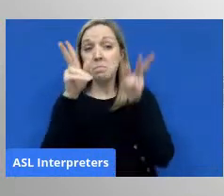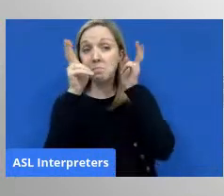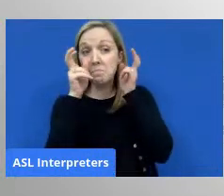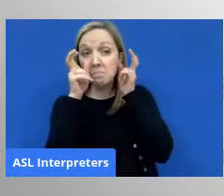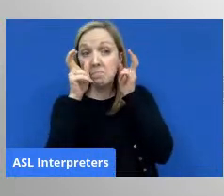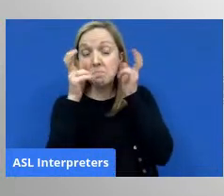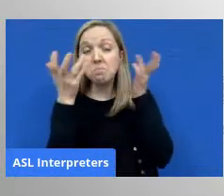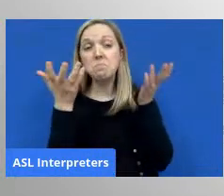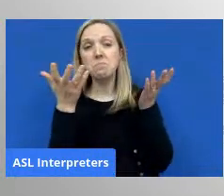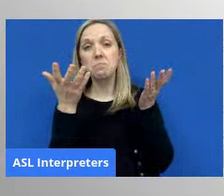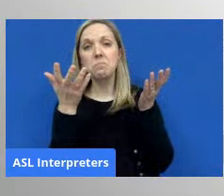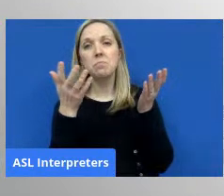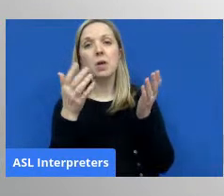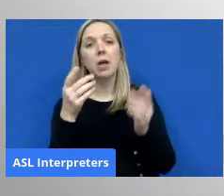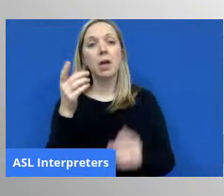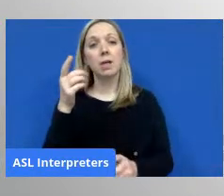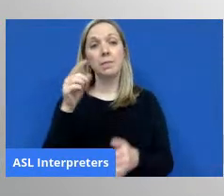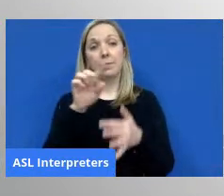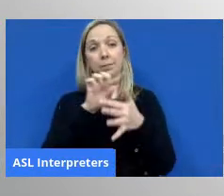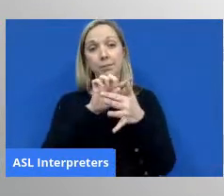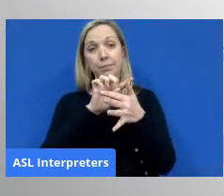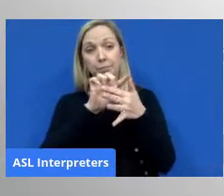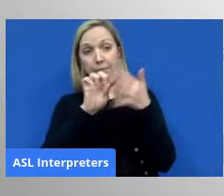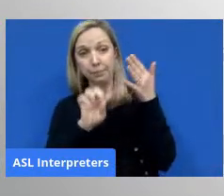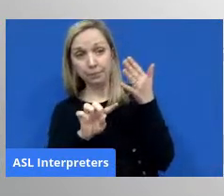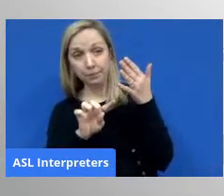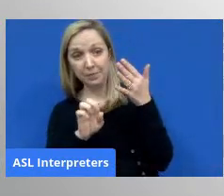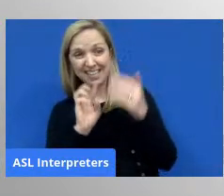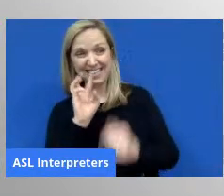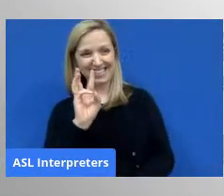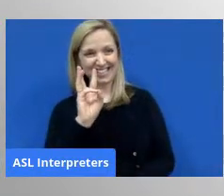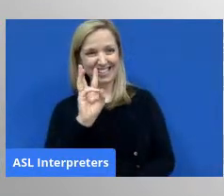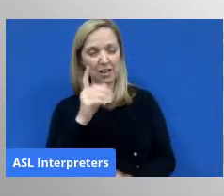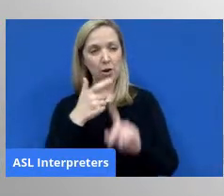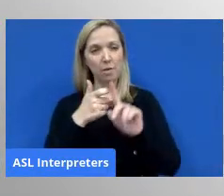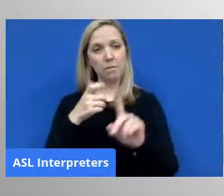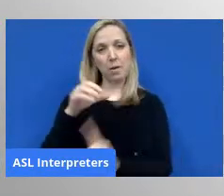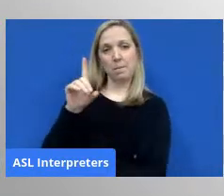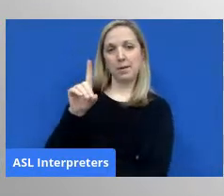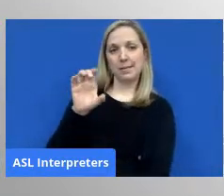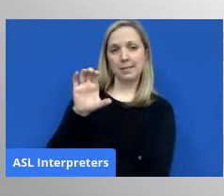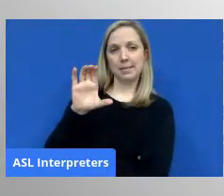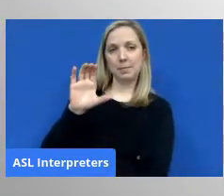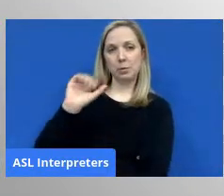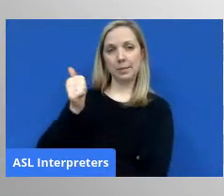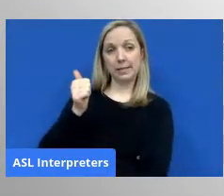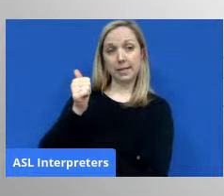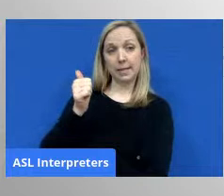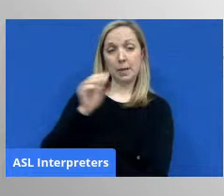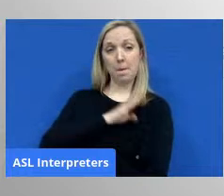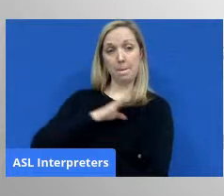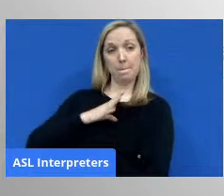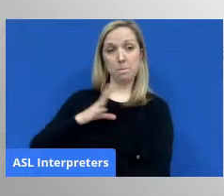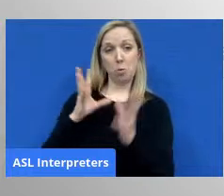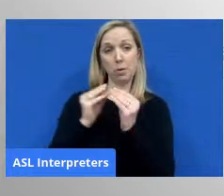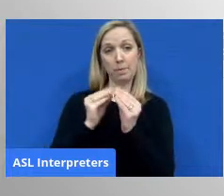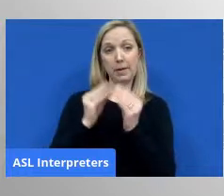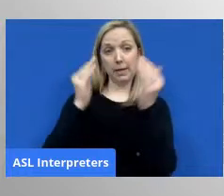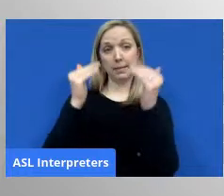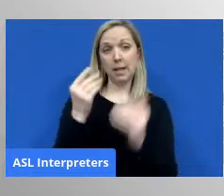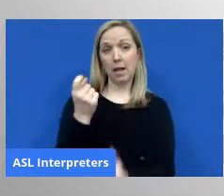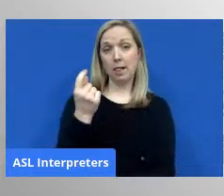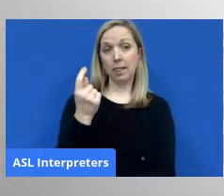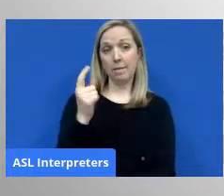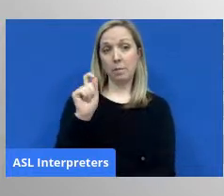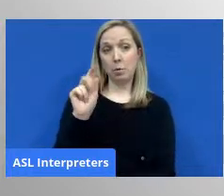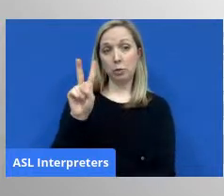viewing, these are our December 10th board meeting minutes. Item 11.2